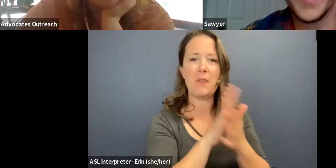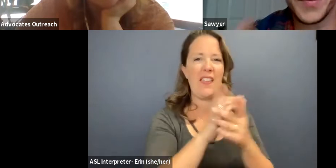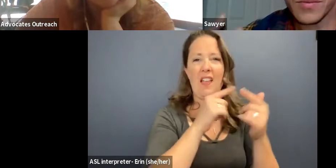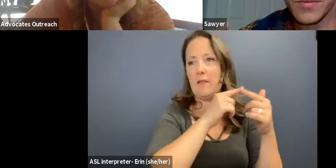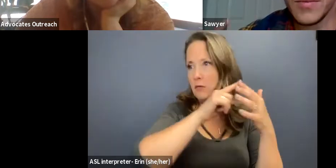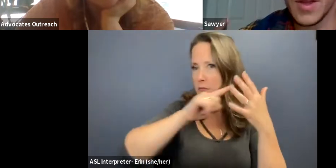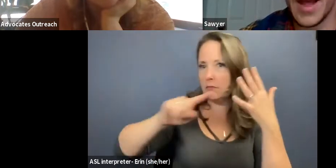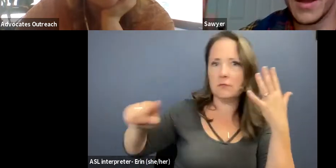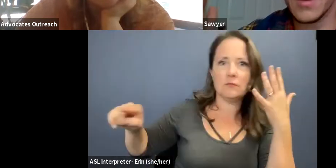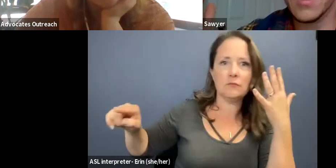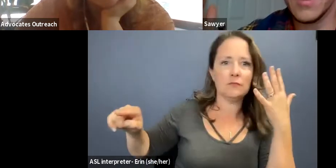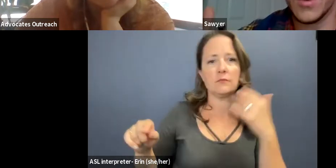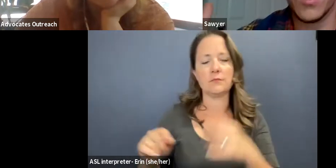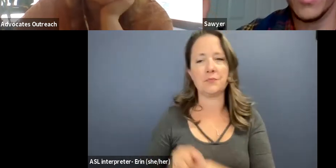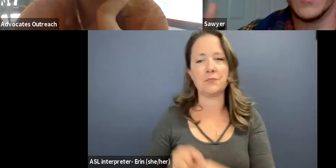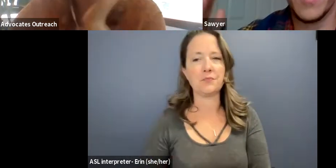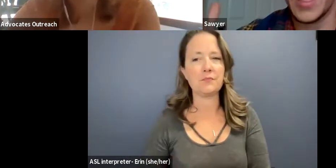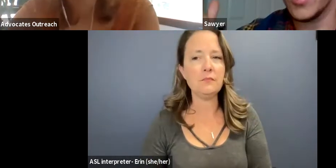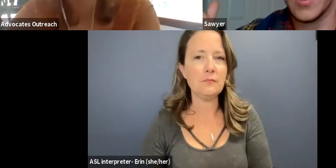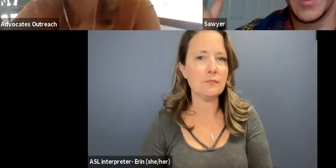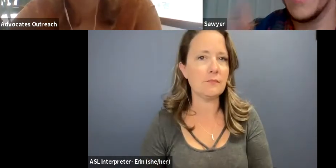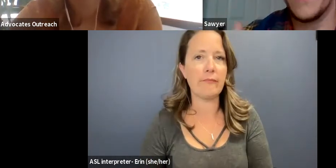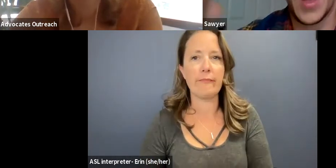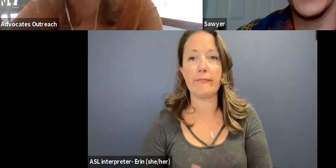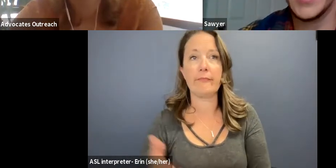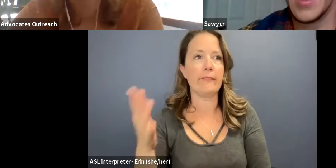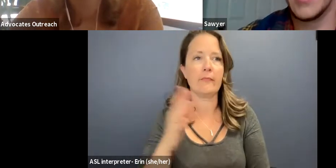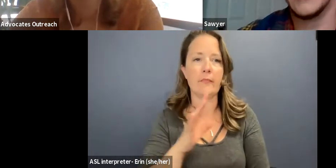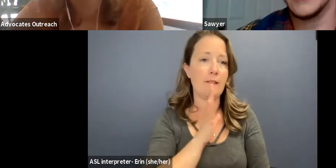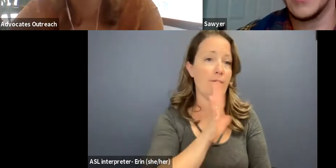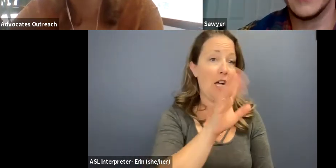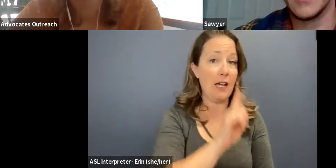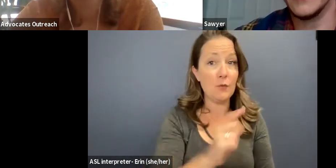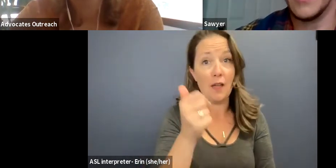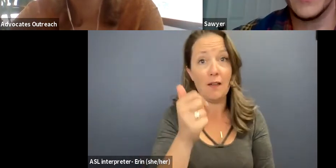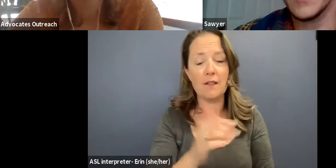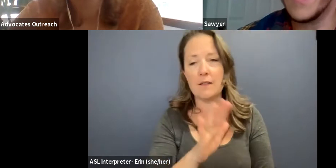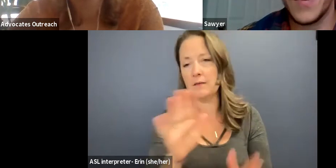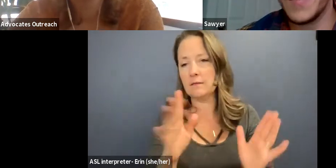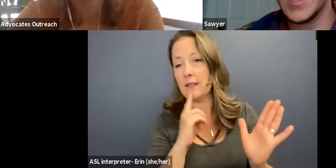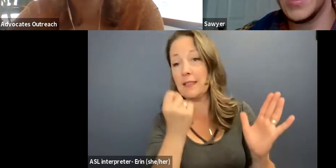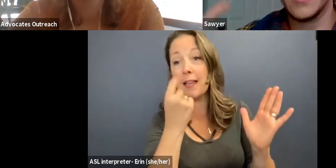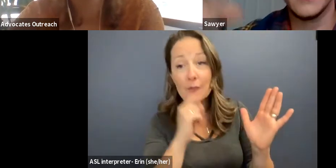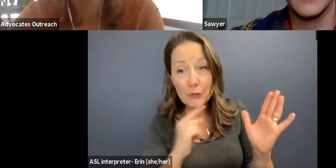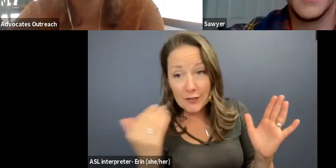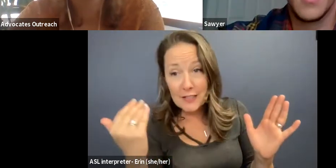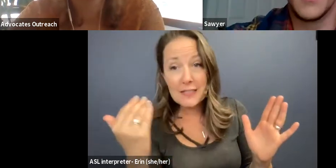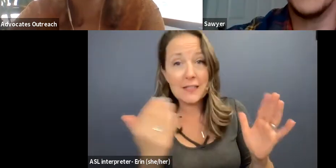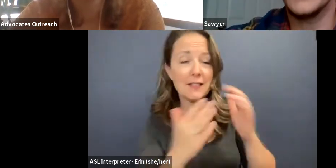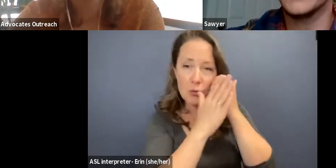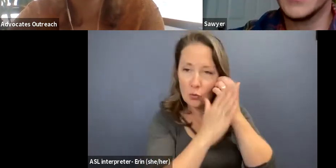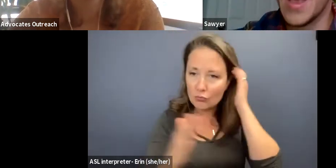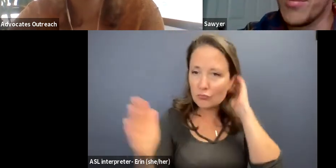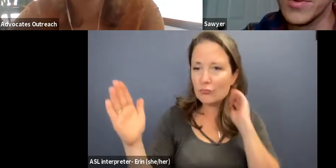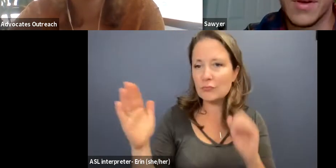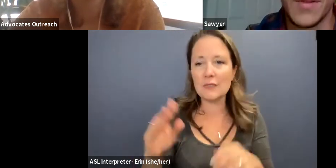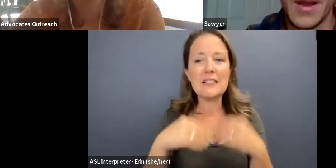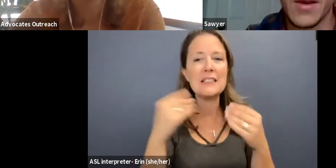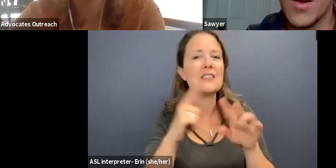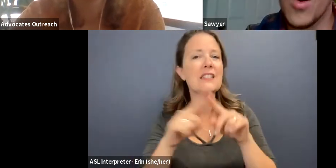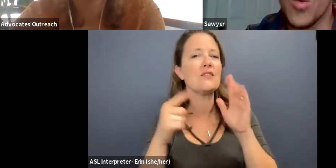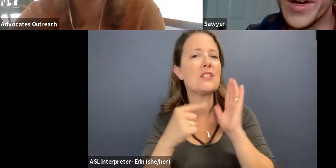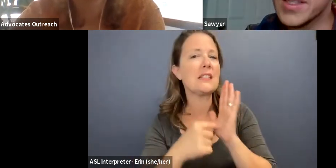that or haven't had a chance to learn that it's okay just to call it by the real word. And then kids are usually like, okay, and that's